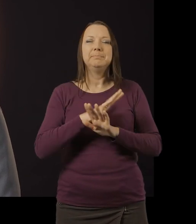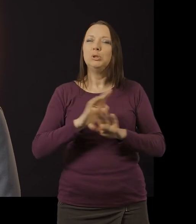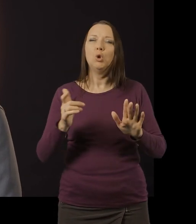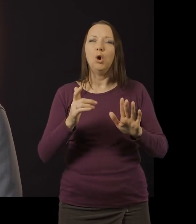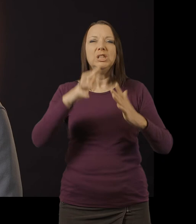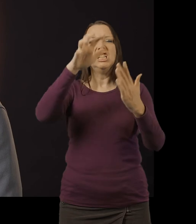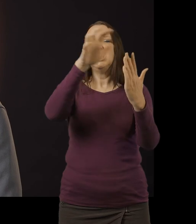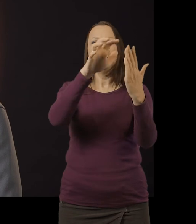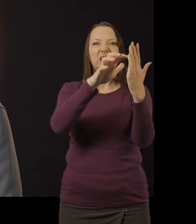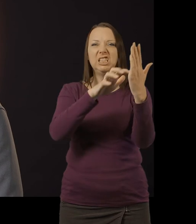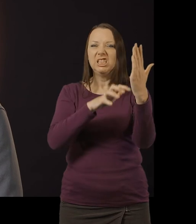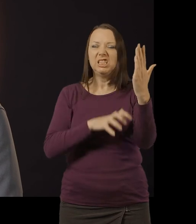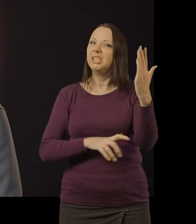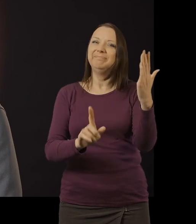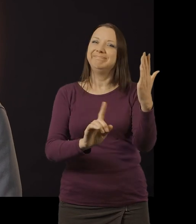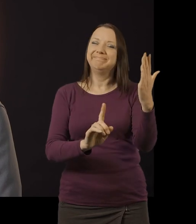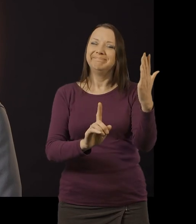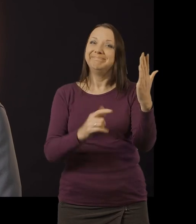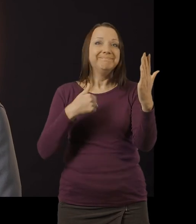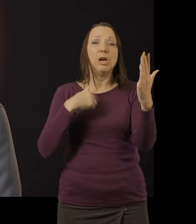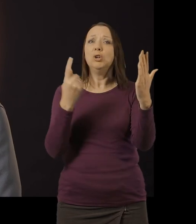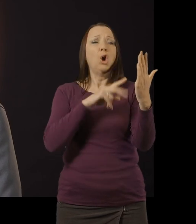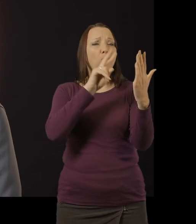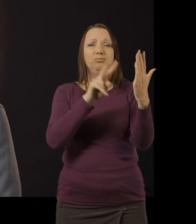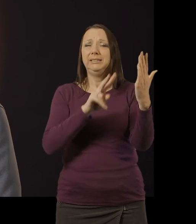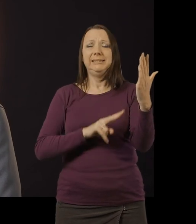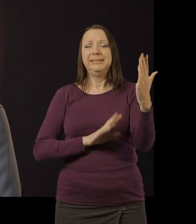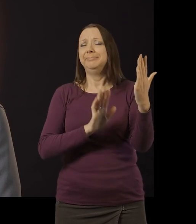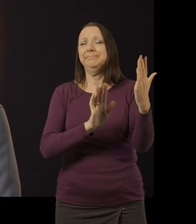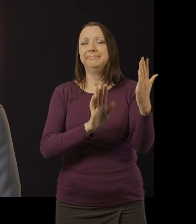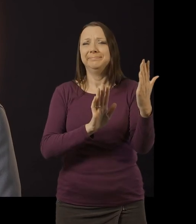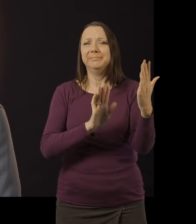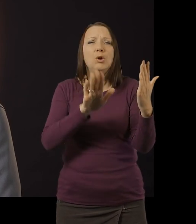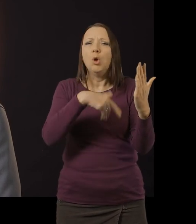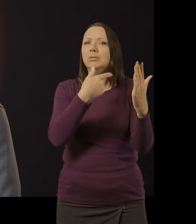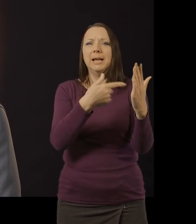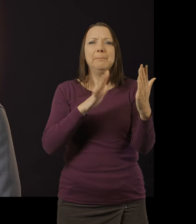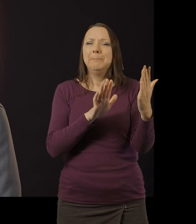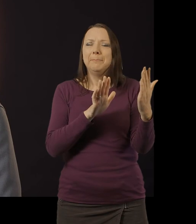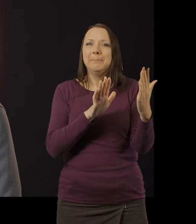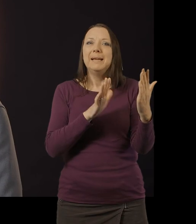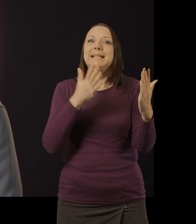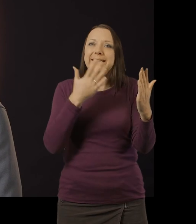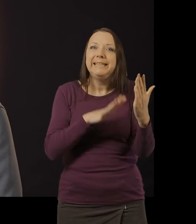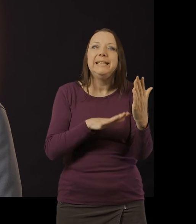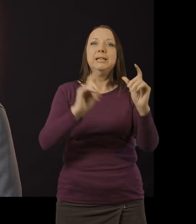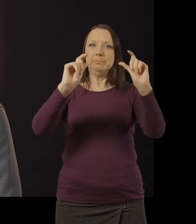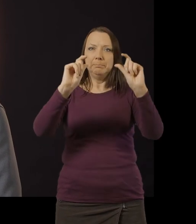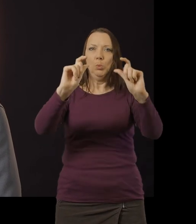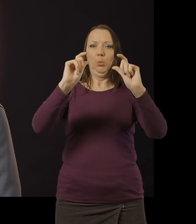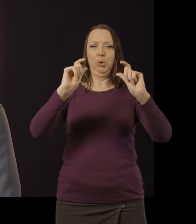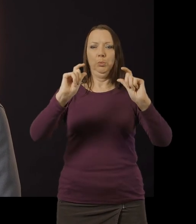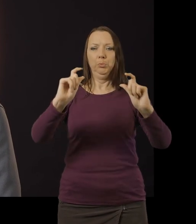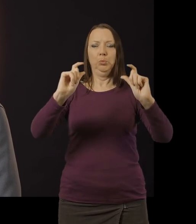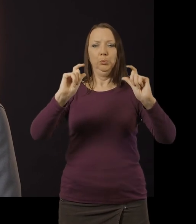in too much detail, as I can't read things for long periods of time. So I needed things to be given in a much more sort